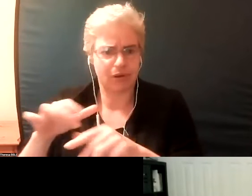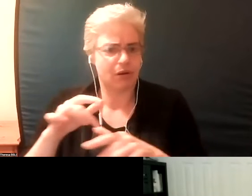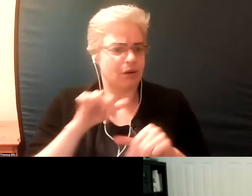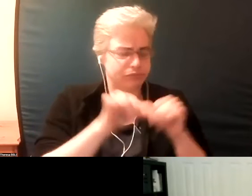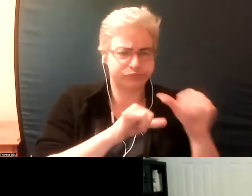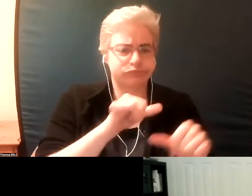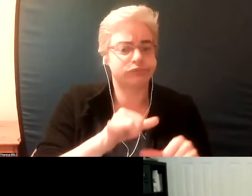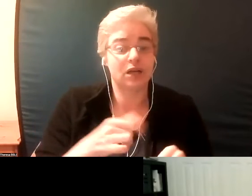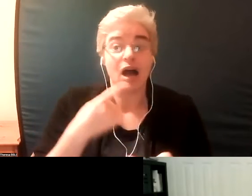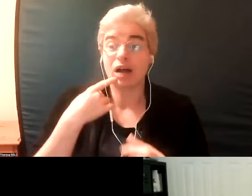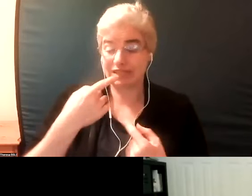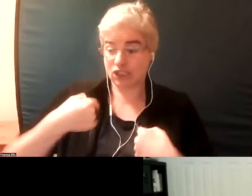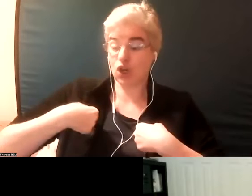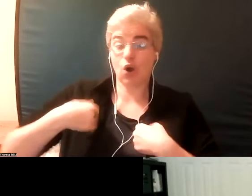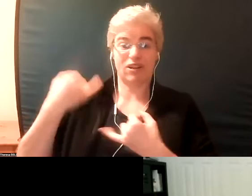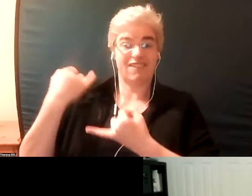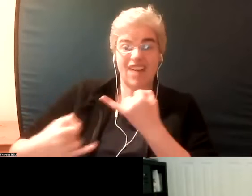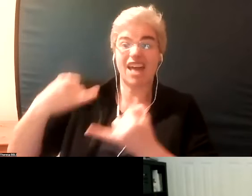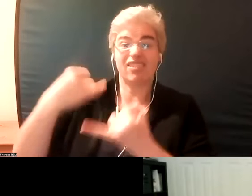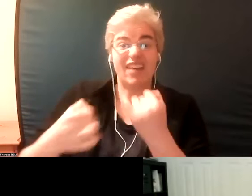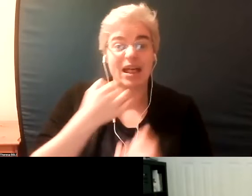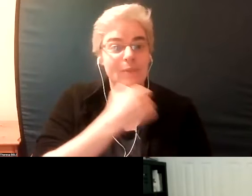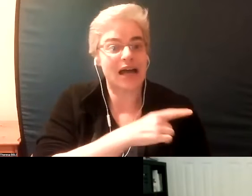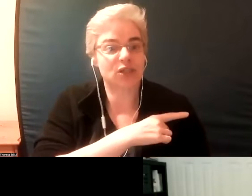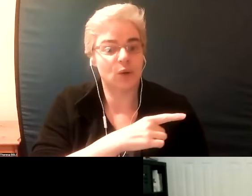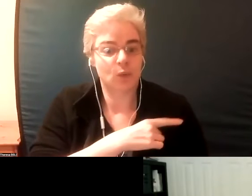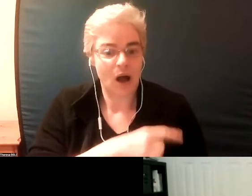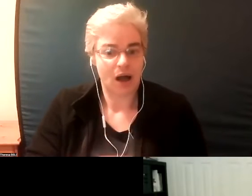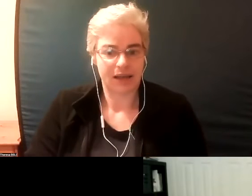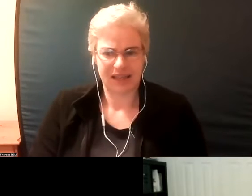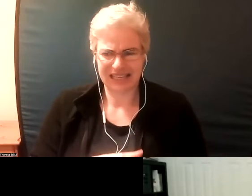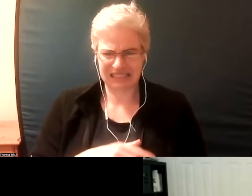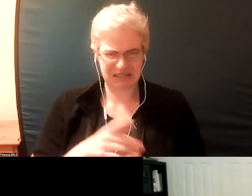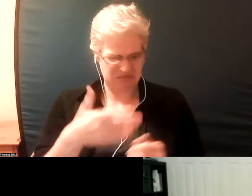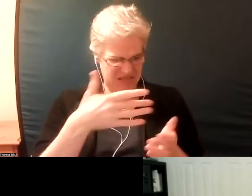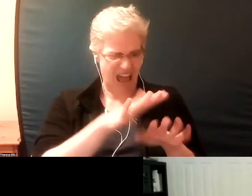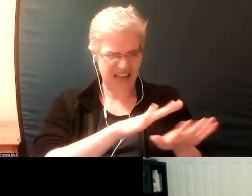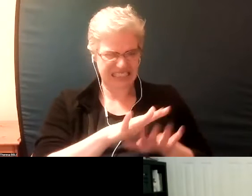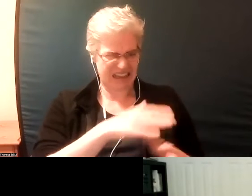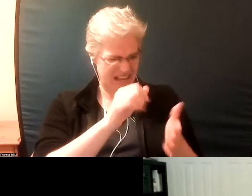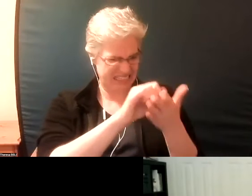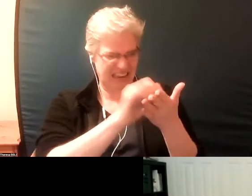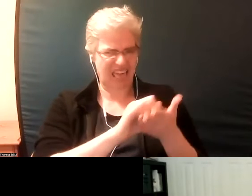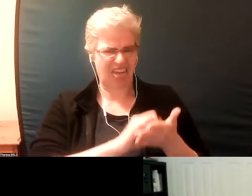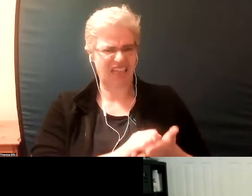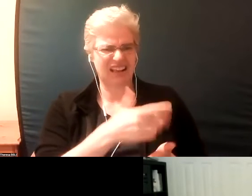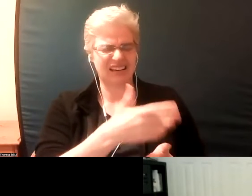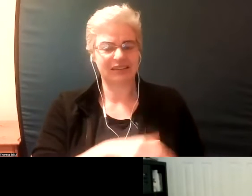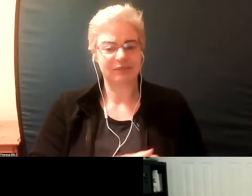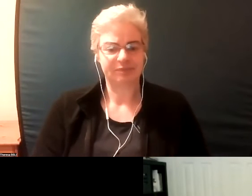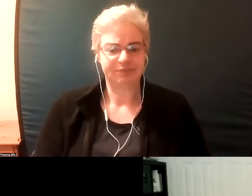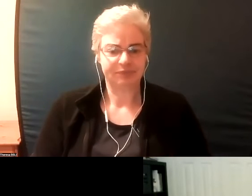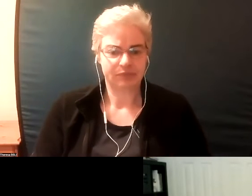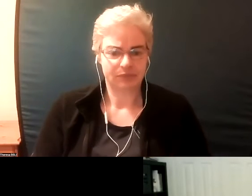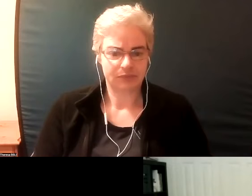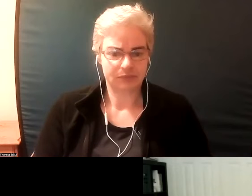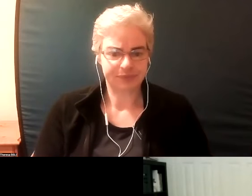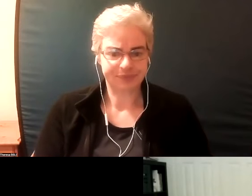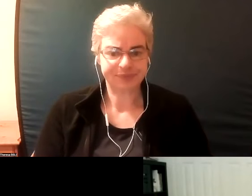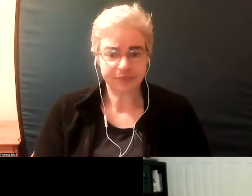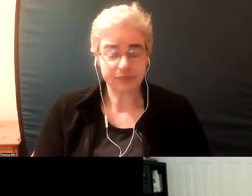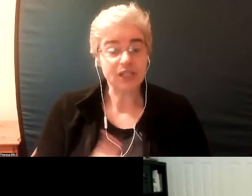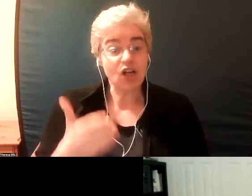And I was told that I was a failure at maths because it was untidy. Those kind of things that go through. So earlier